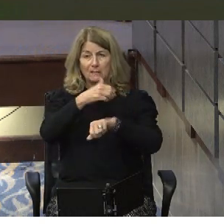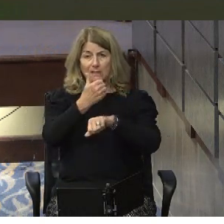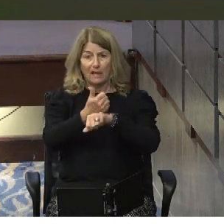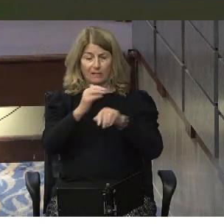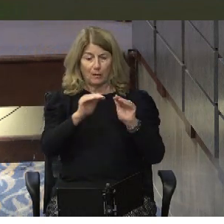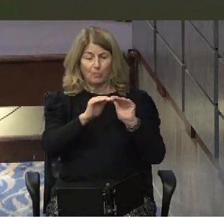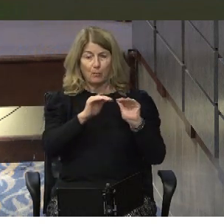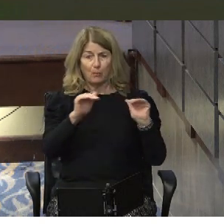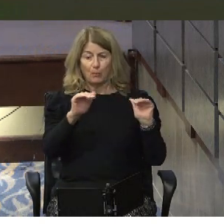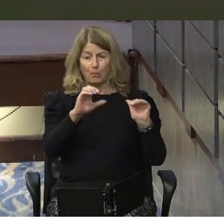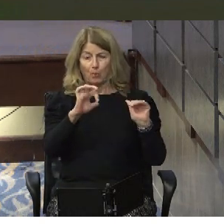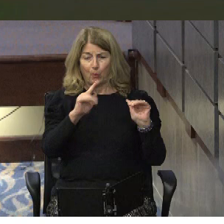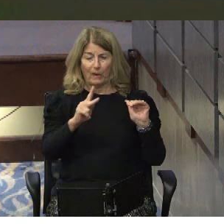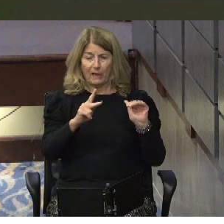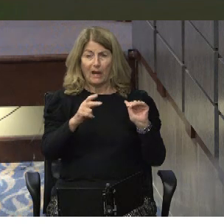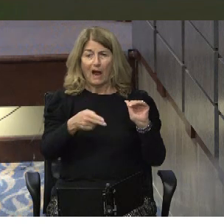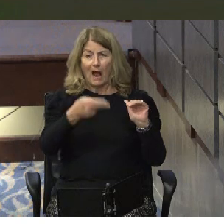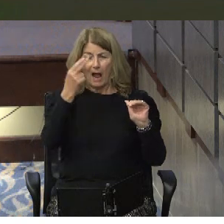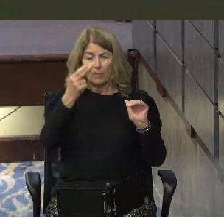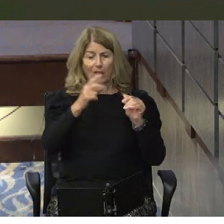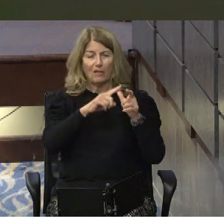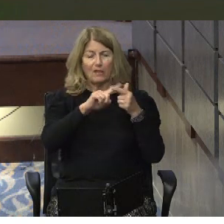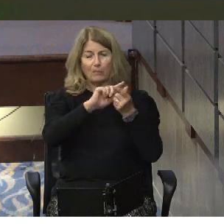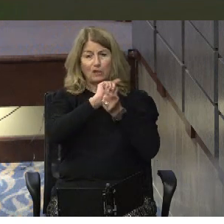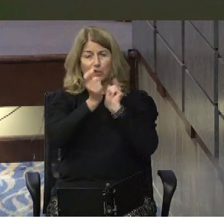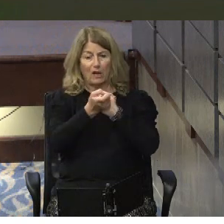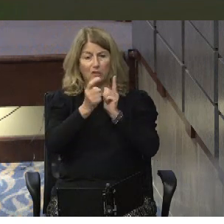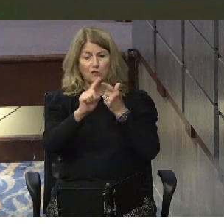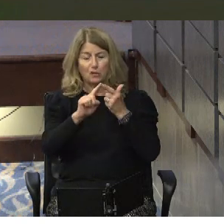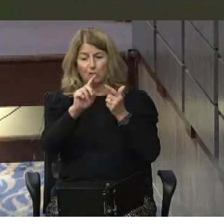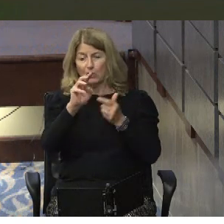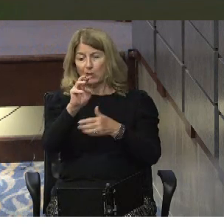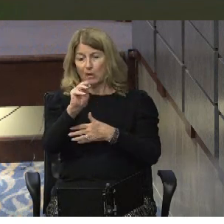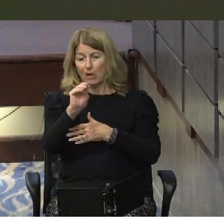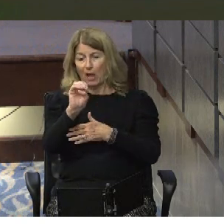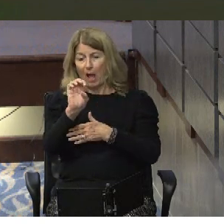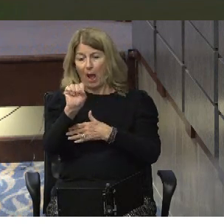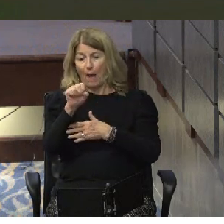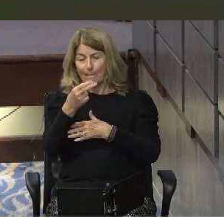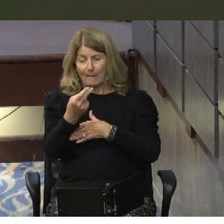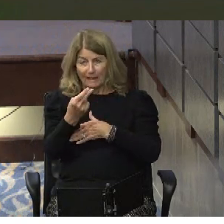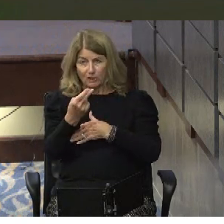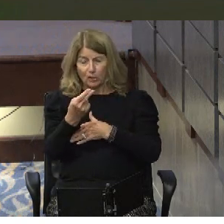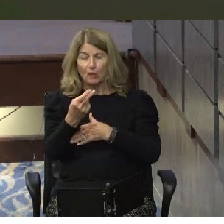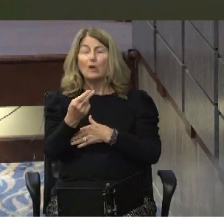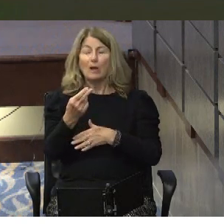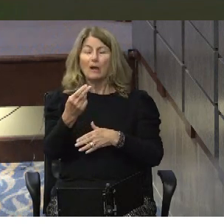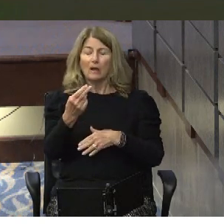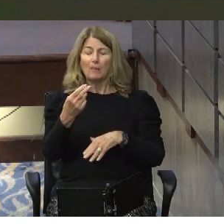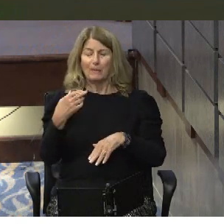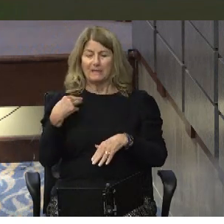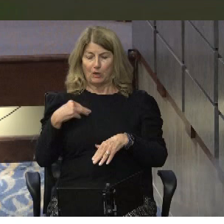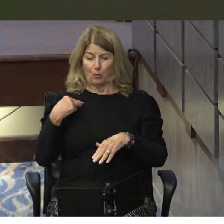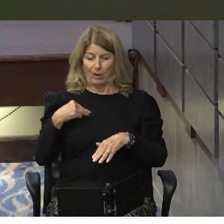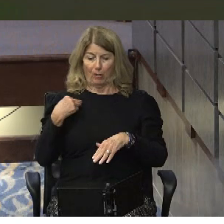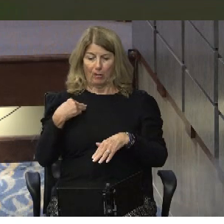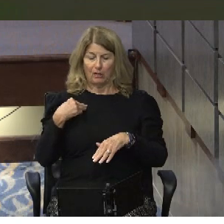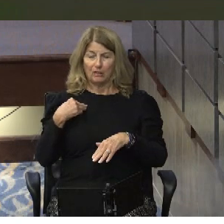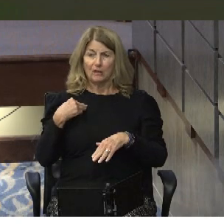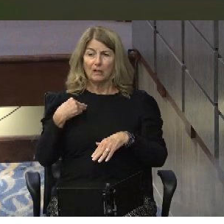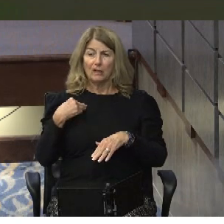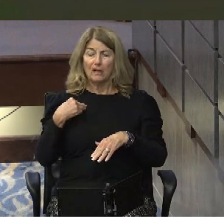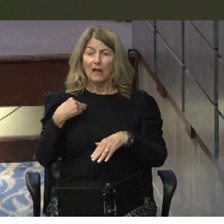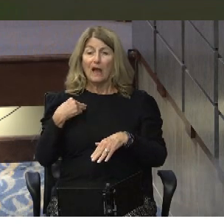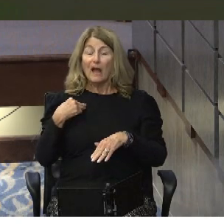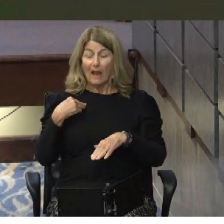to a mesh material above to just kind of make a nod to that, bringing that scale down. At